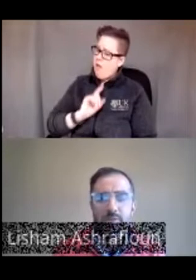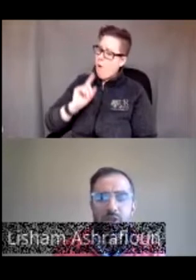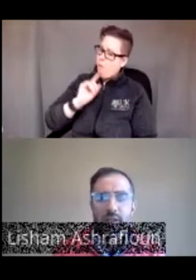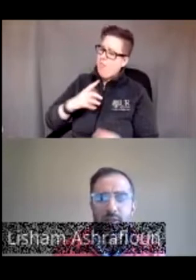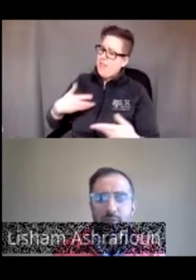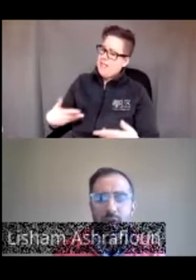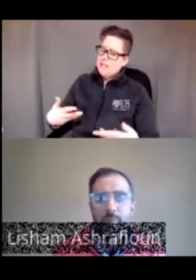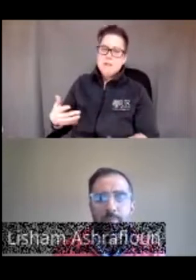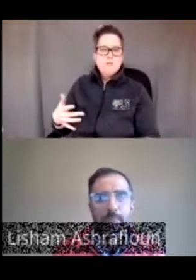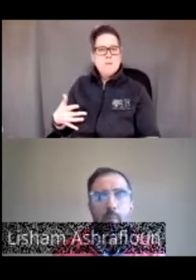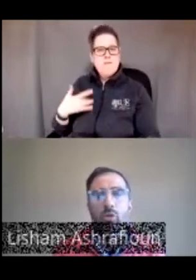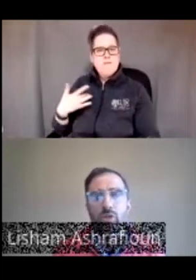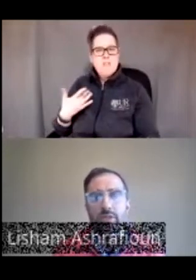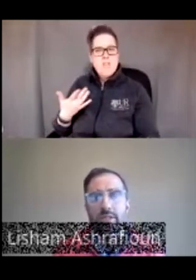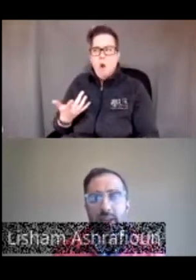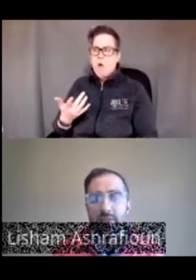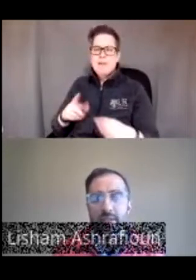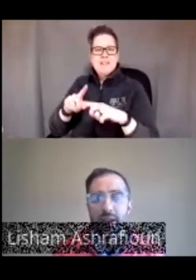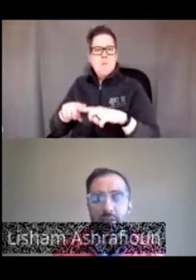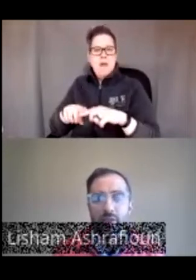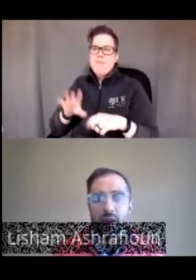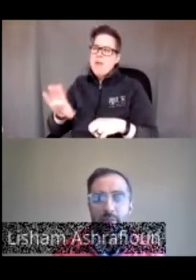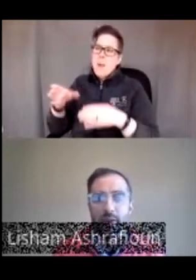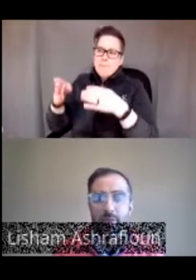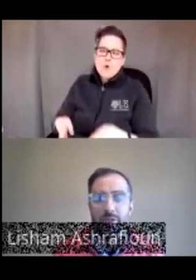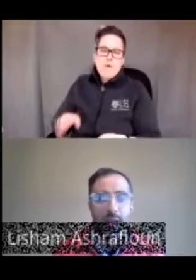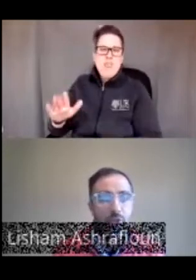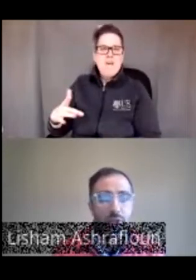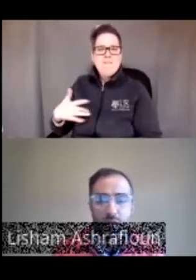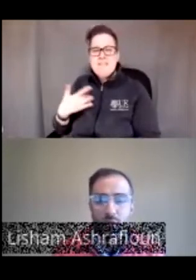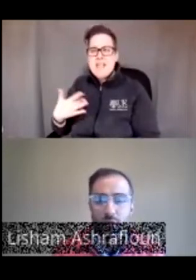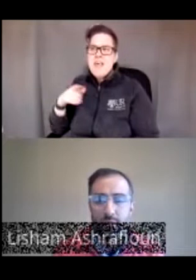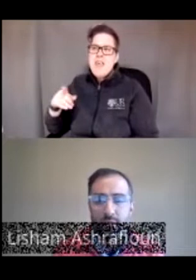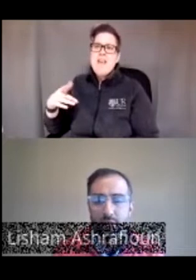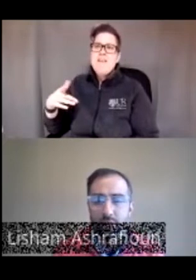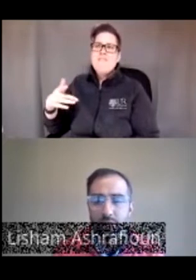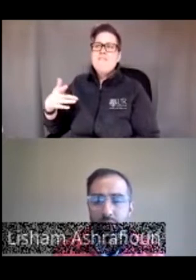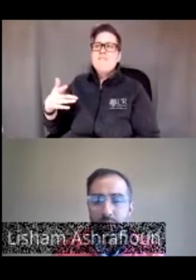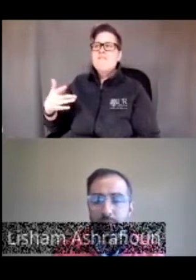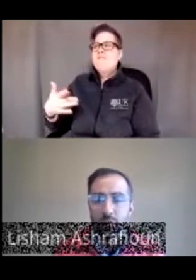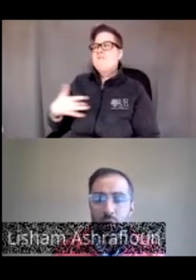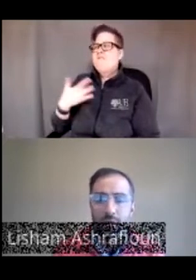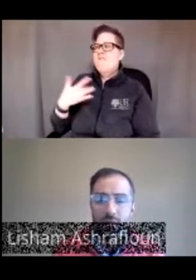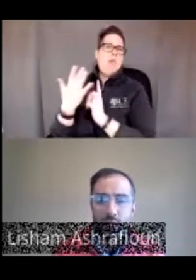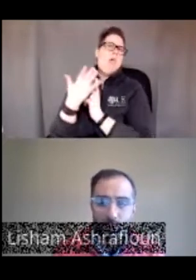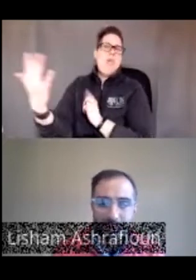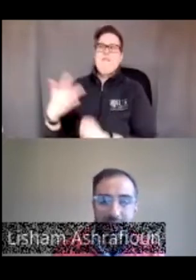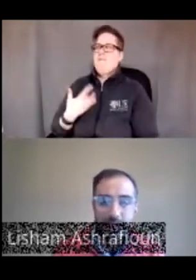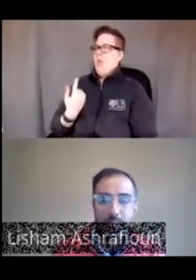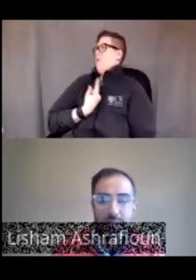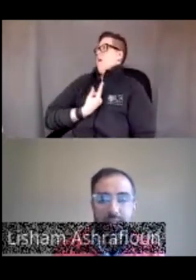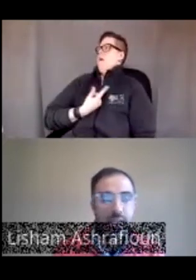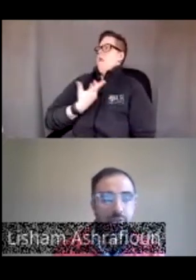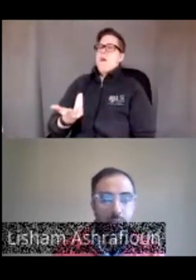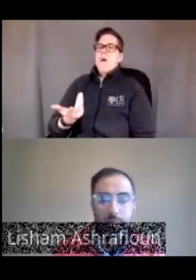a subjective emotional state that's characterized by the perception of social isolation. So it's